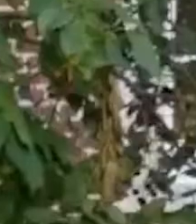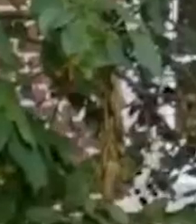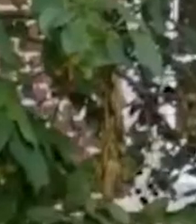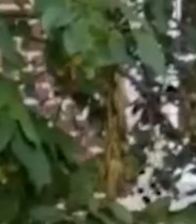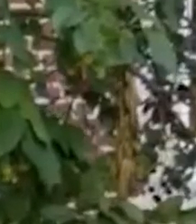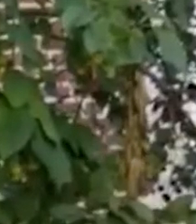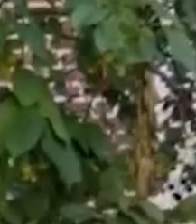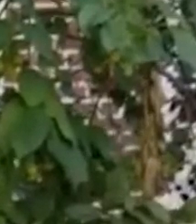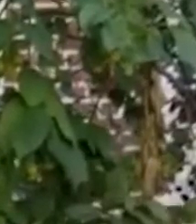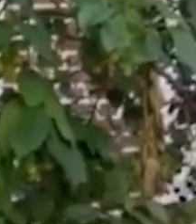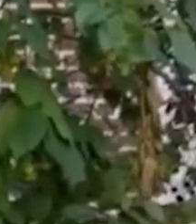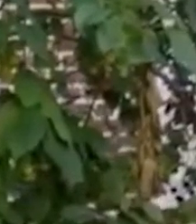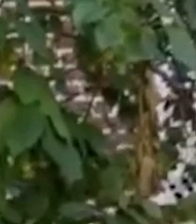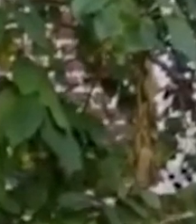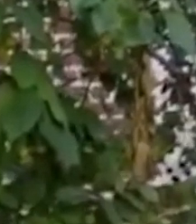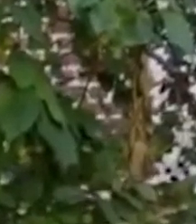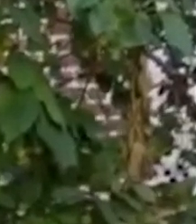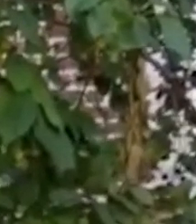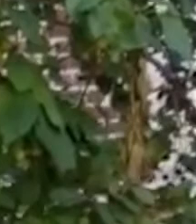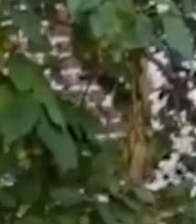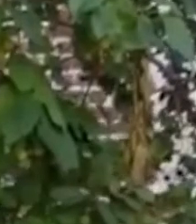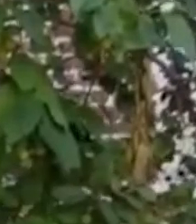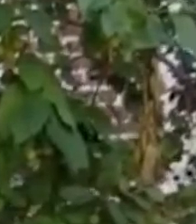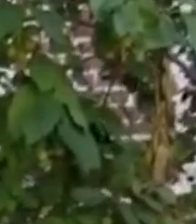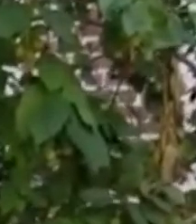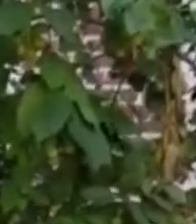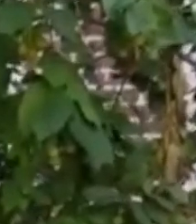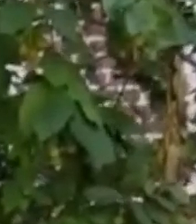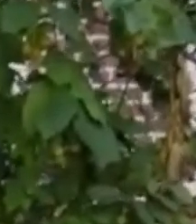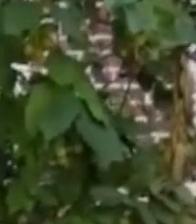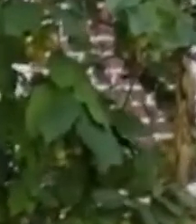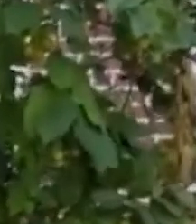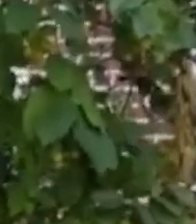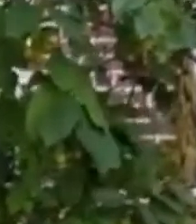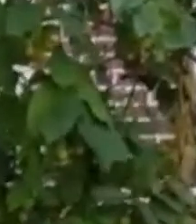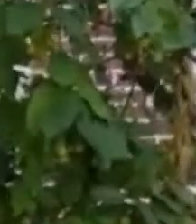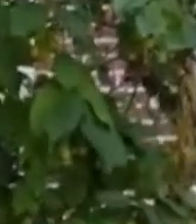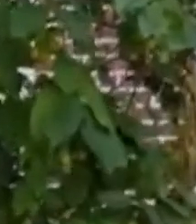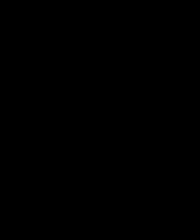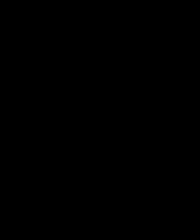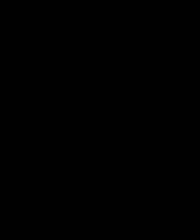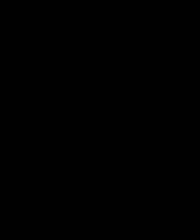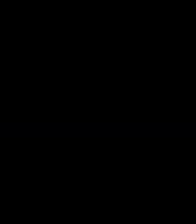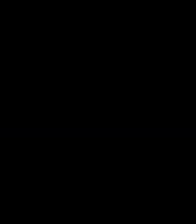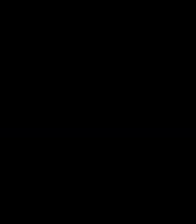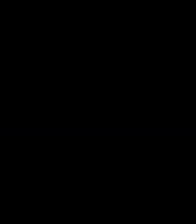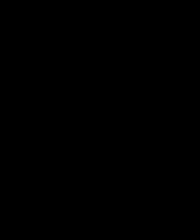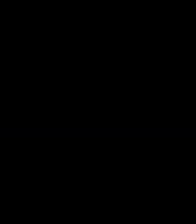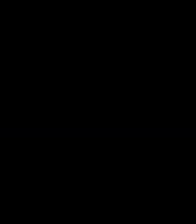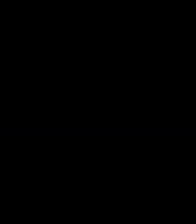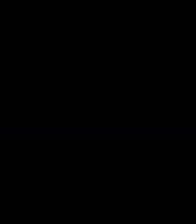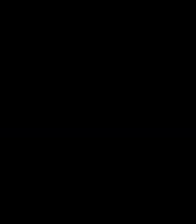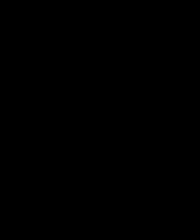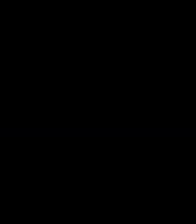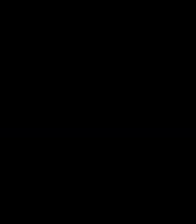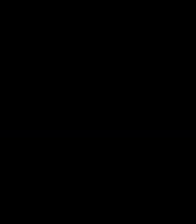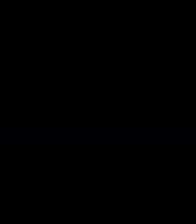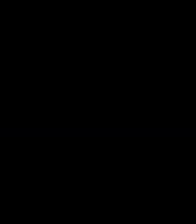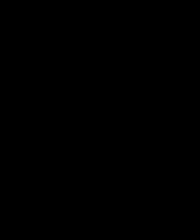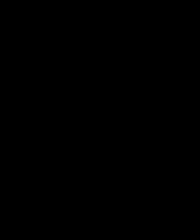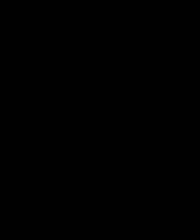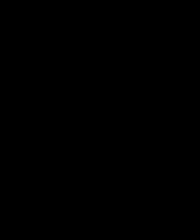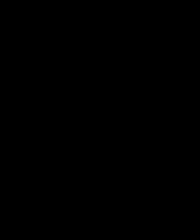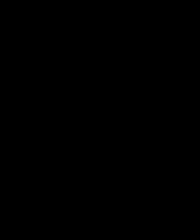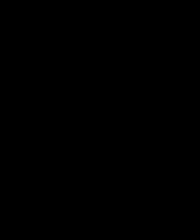My name is Camille Metzler, and I'm about to turn 12 this week. Welcome. I am Cassandra and